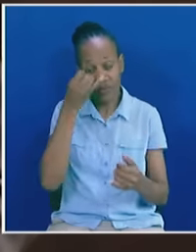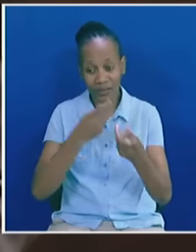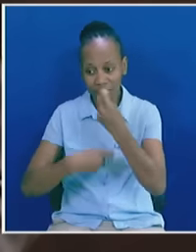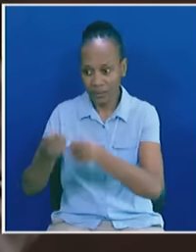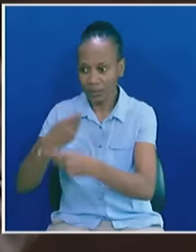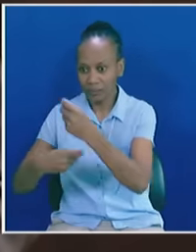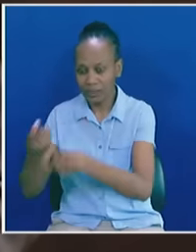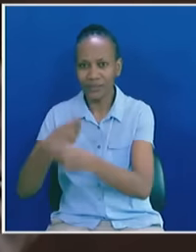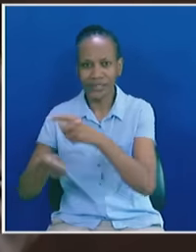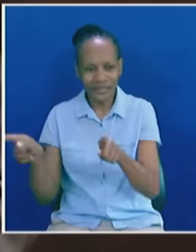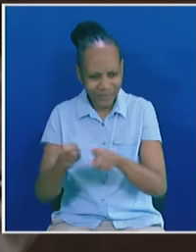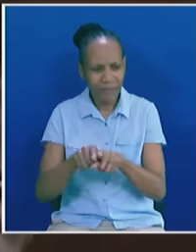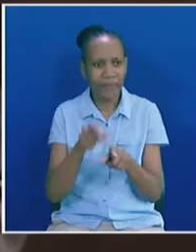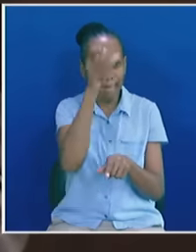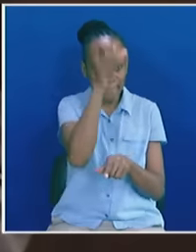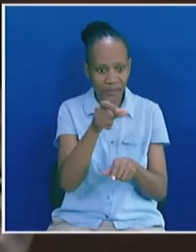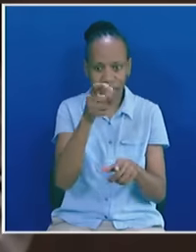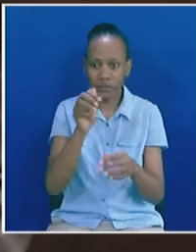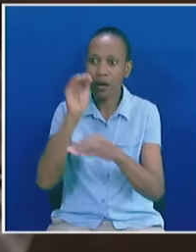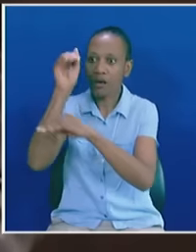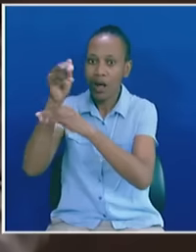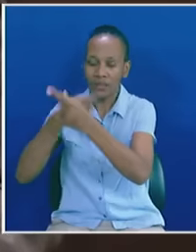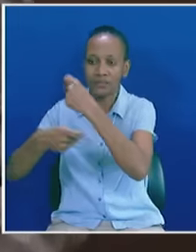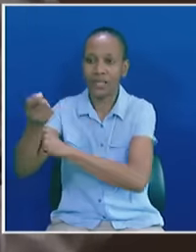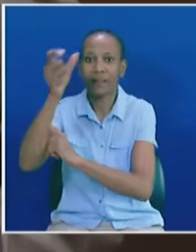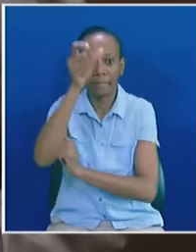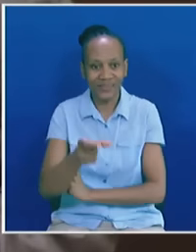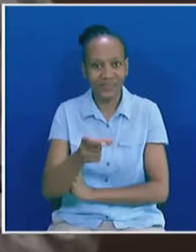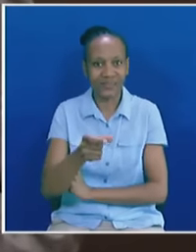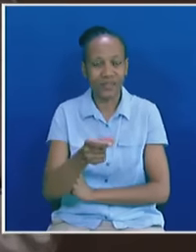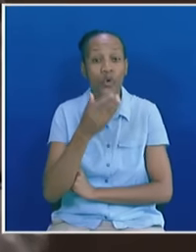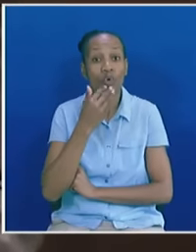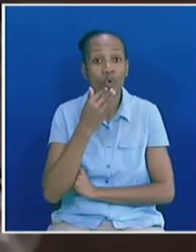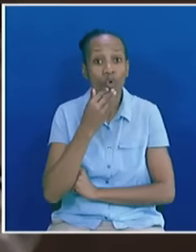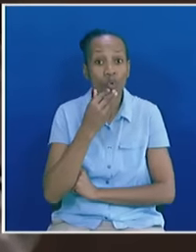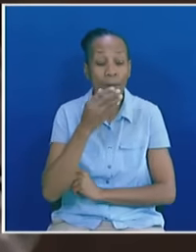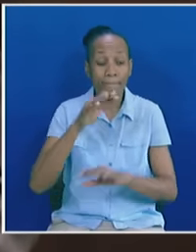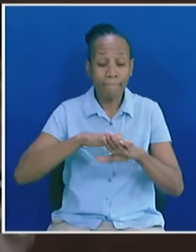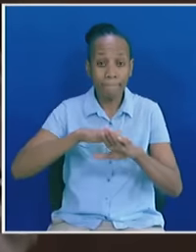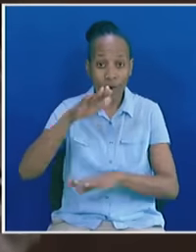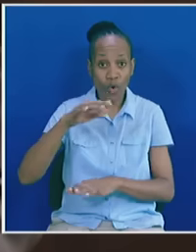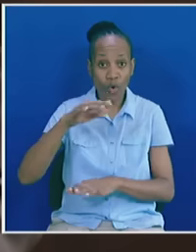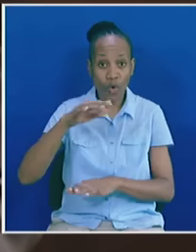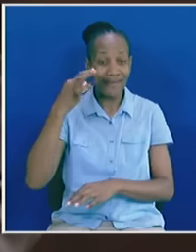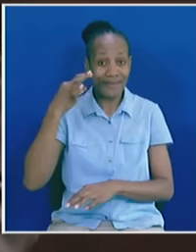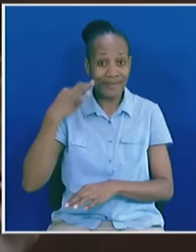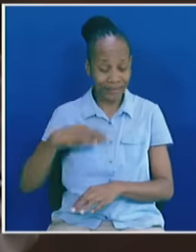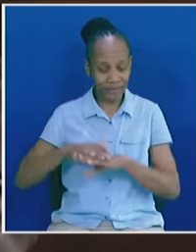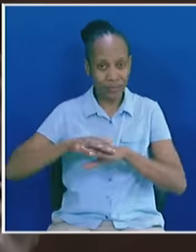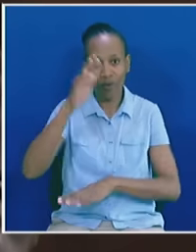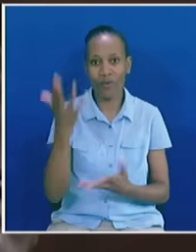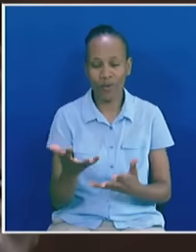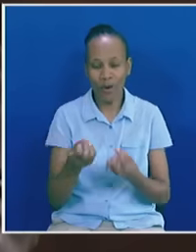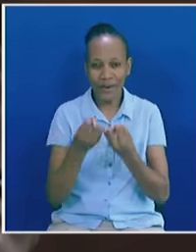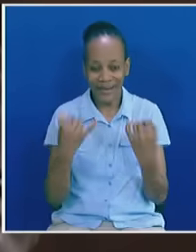human trafficking because of the vulnerability of young women. The number of human trafficking cases